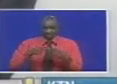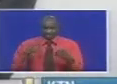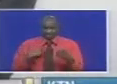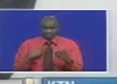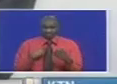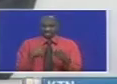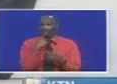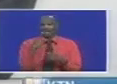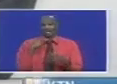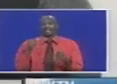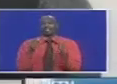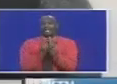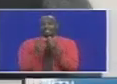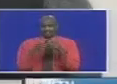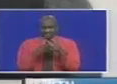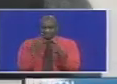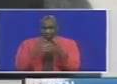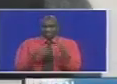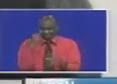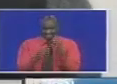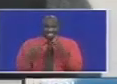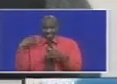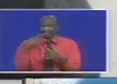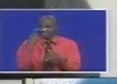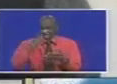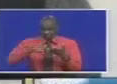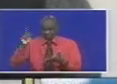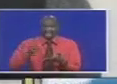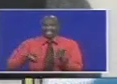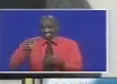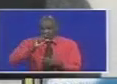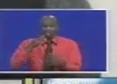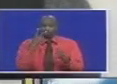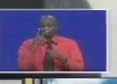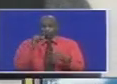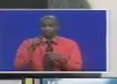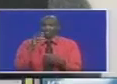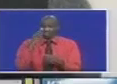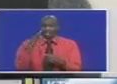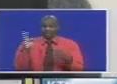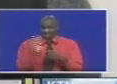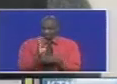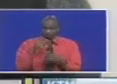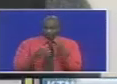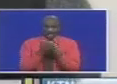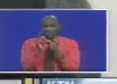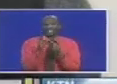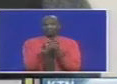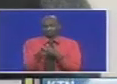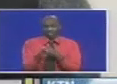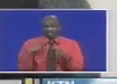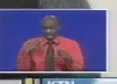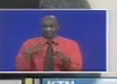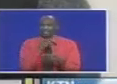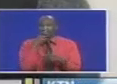348,664 and 119. Finally, the Cabinet yesterday approved an additional 2.3 billion to support the mitigation efforts caused by the